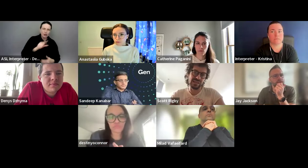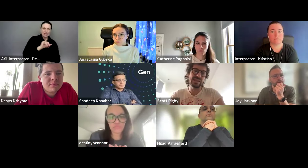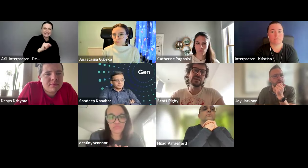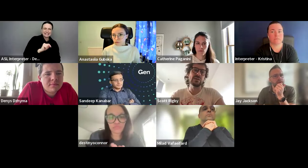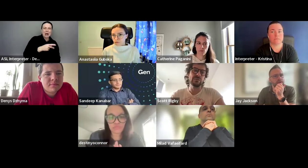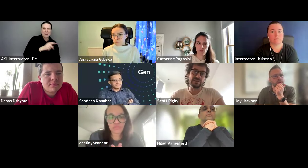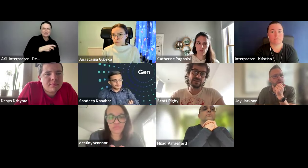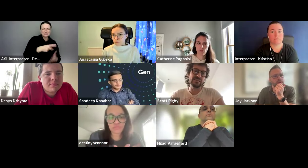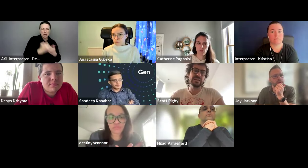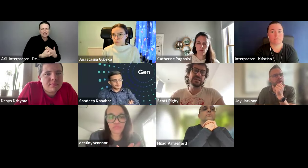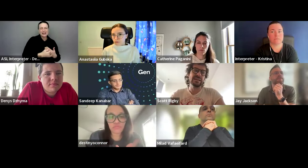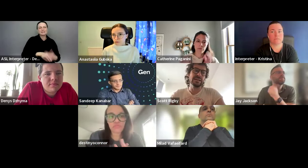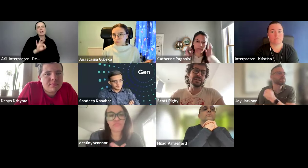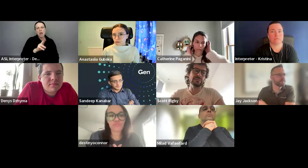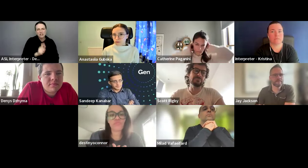CD, Flux,